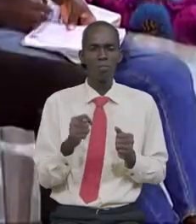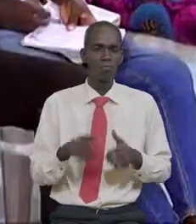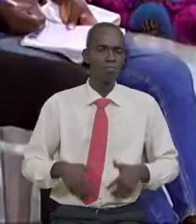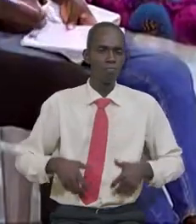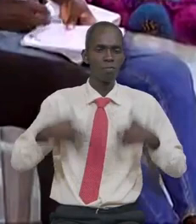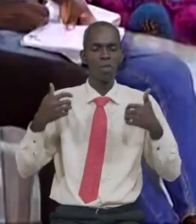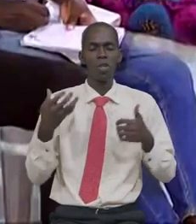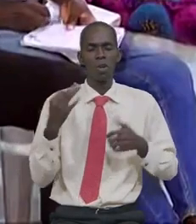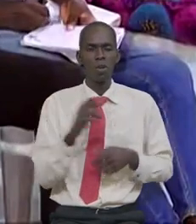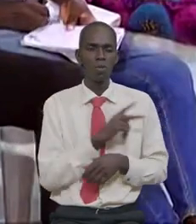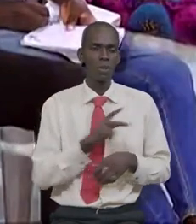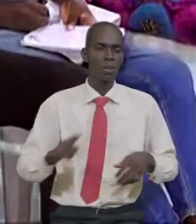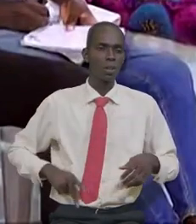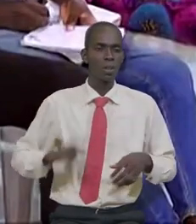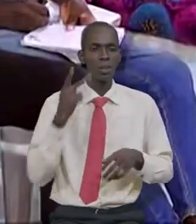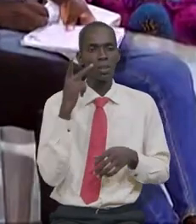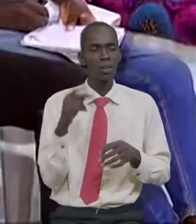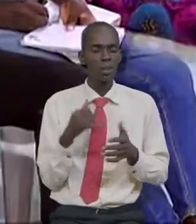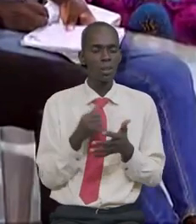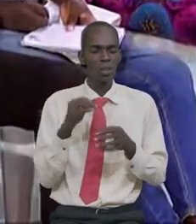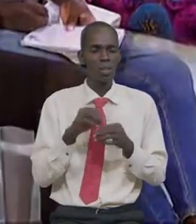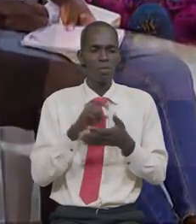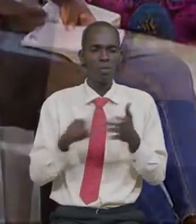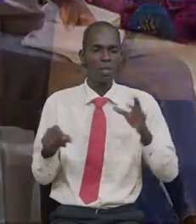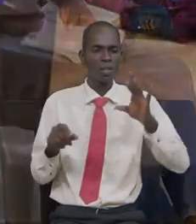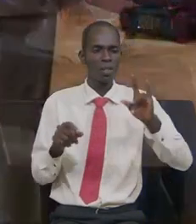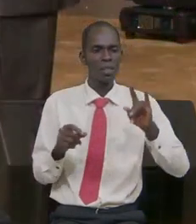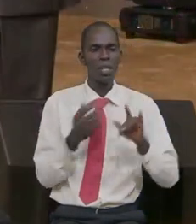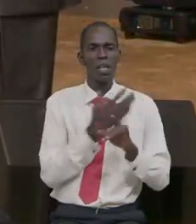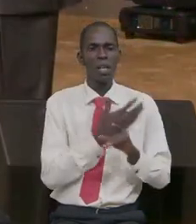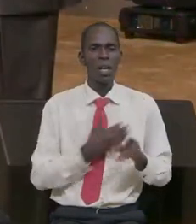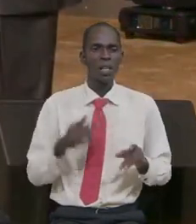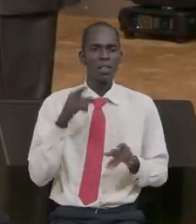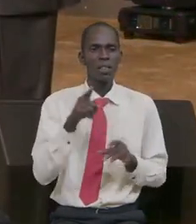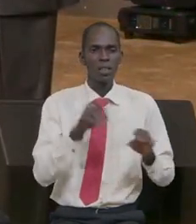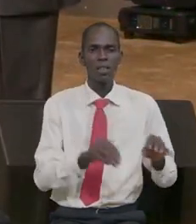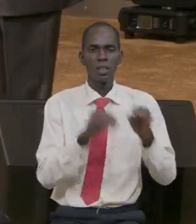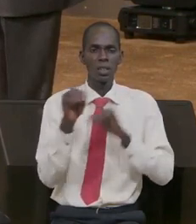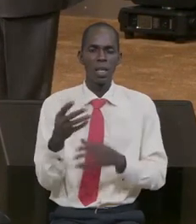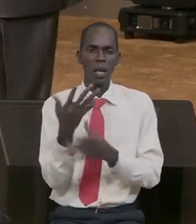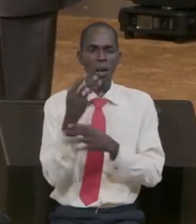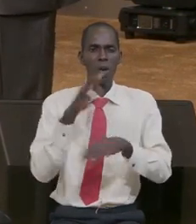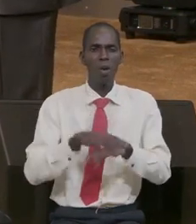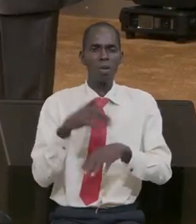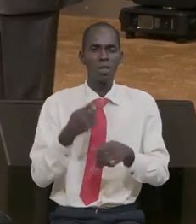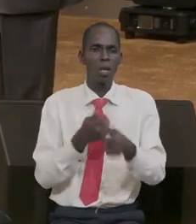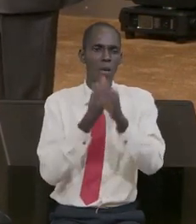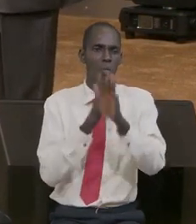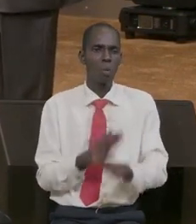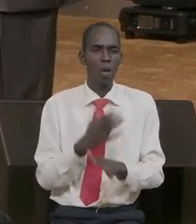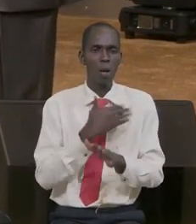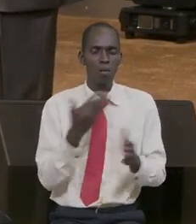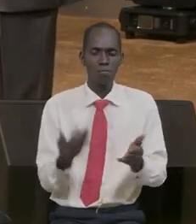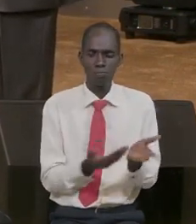In verse 18, it says, and they laid hands on the apostles and put